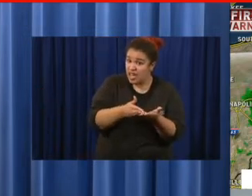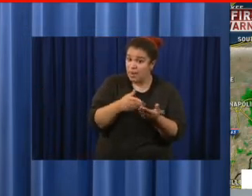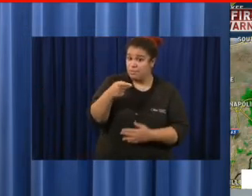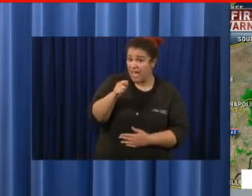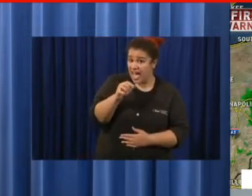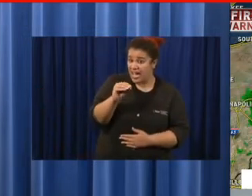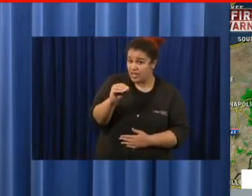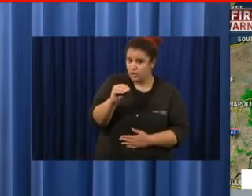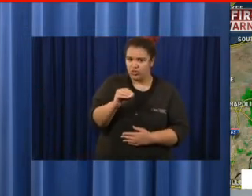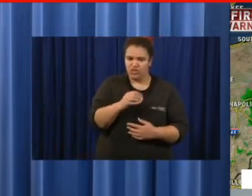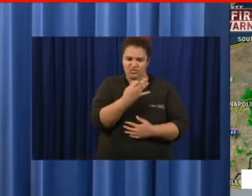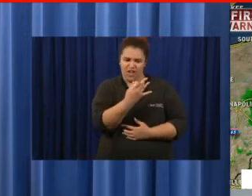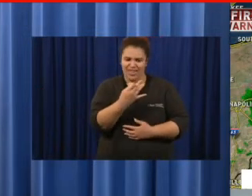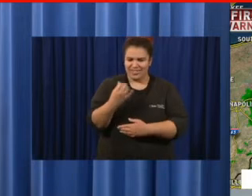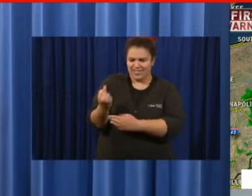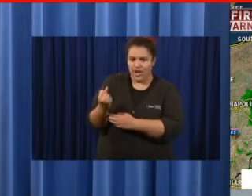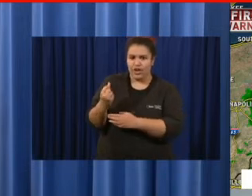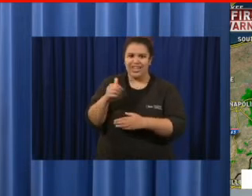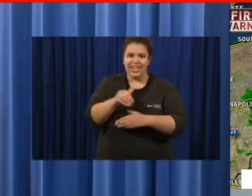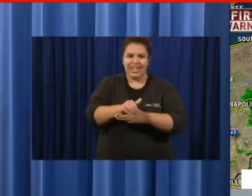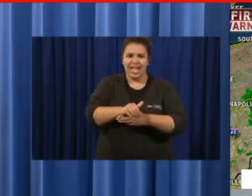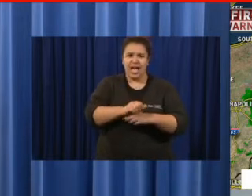night?